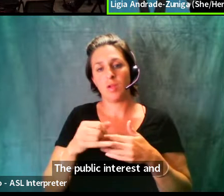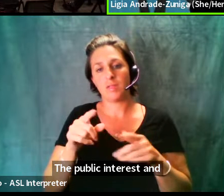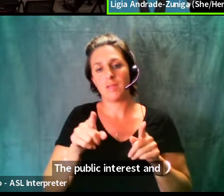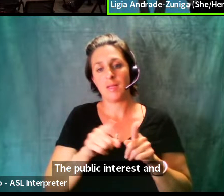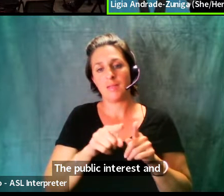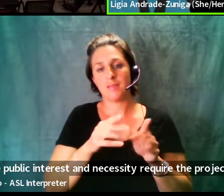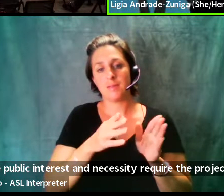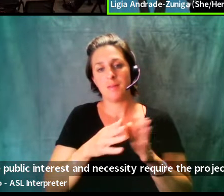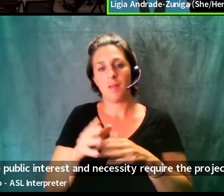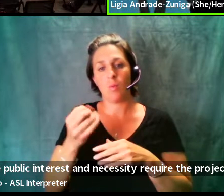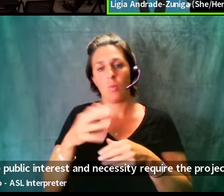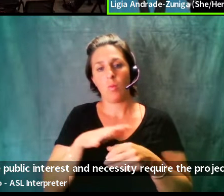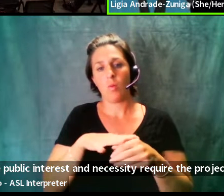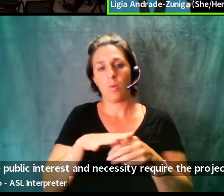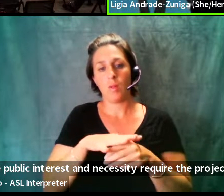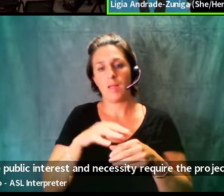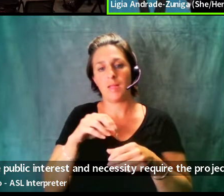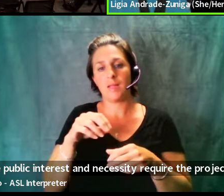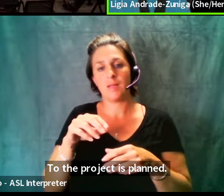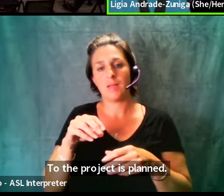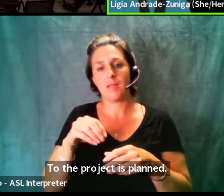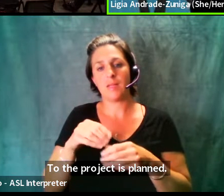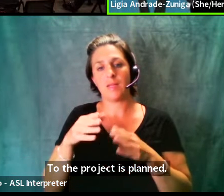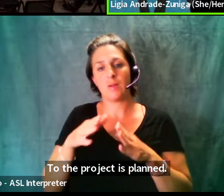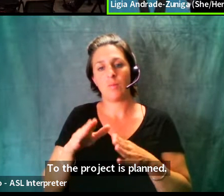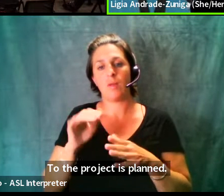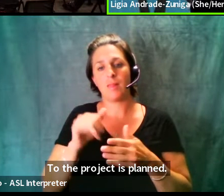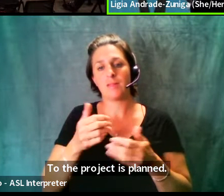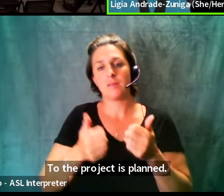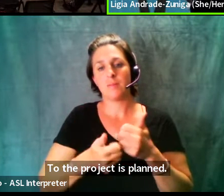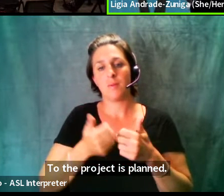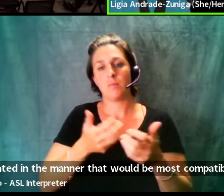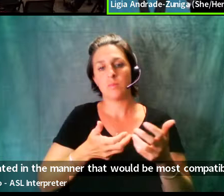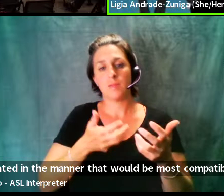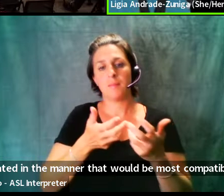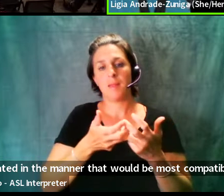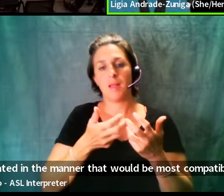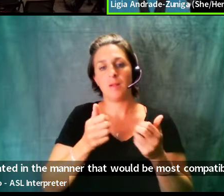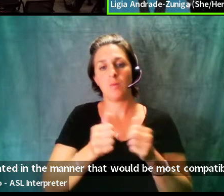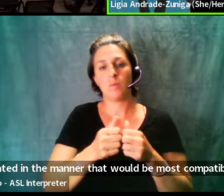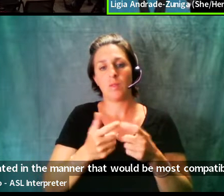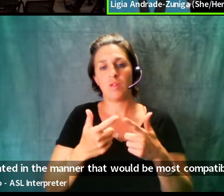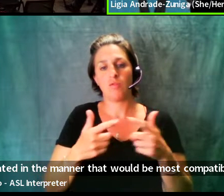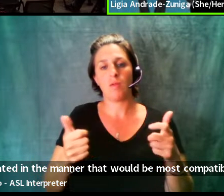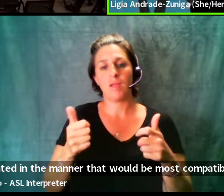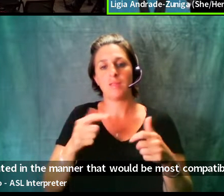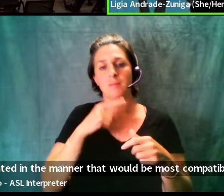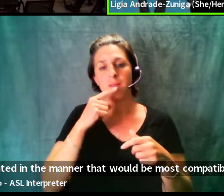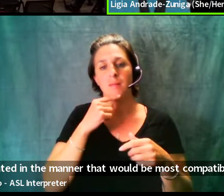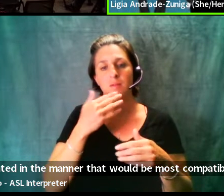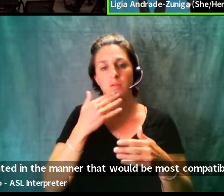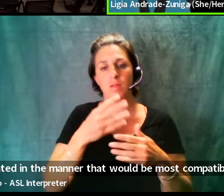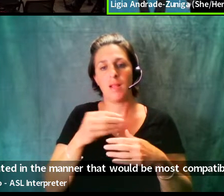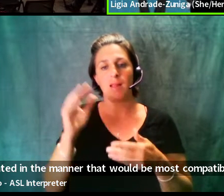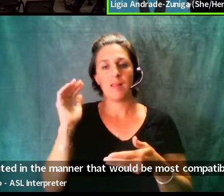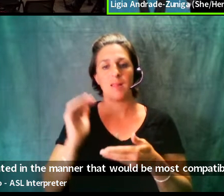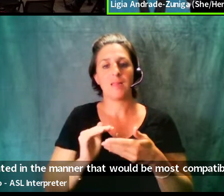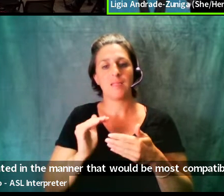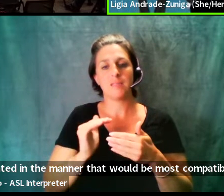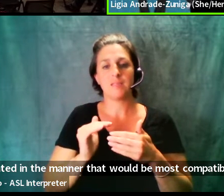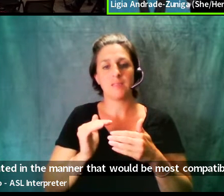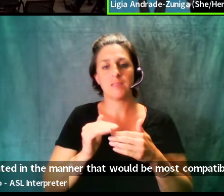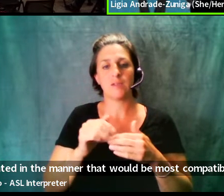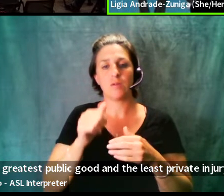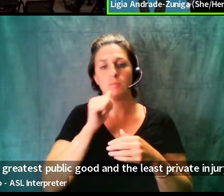or located in the manner that would be most compatible with the greatest public good and the least private injury. And